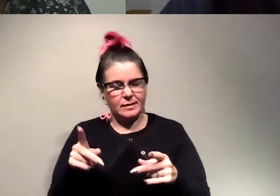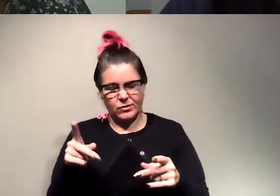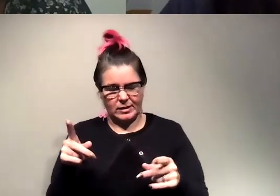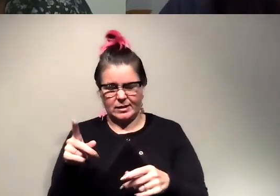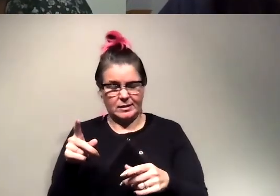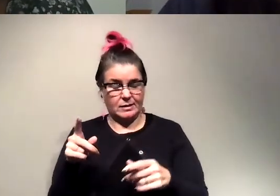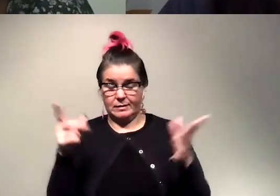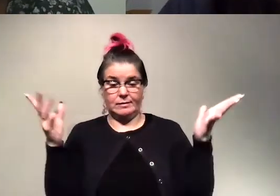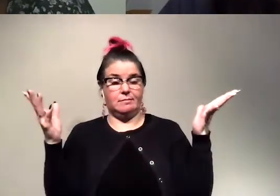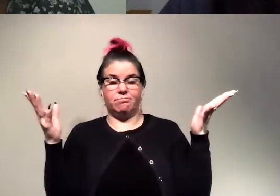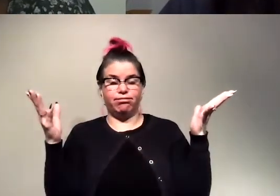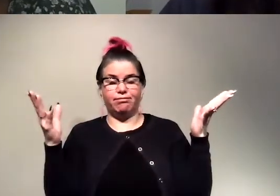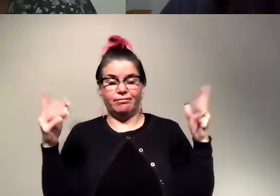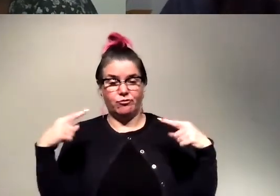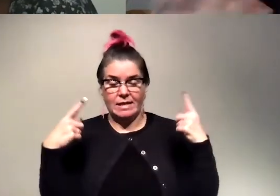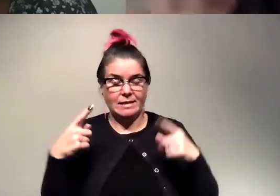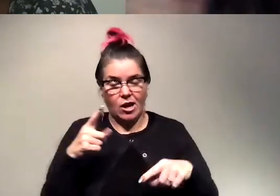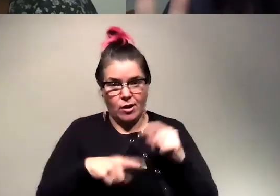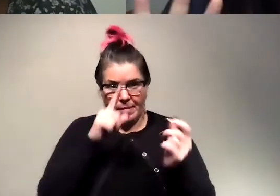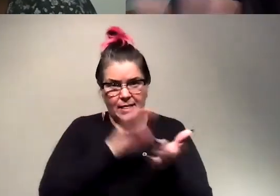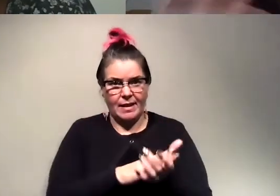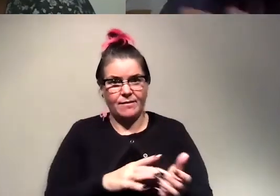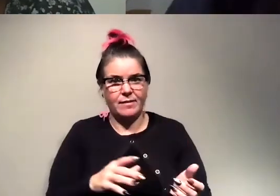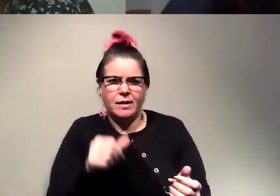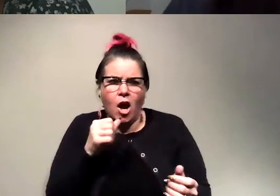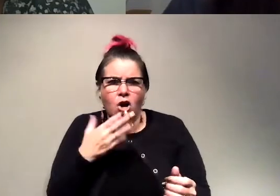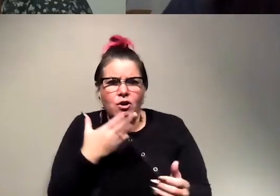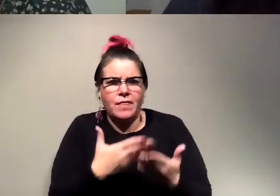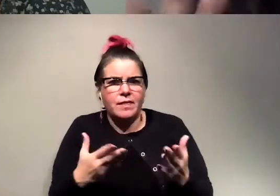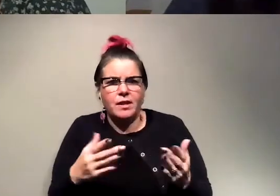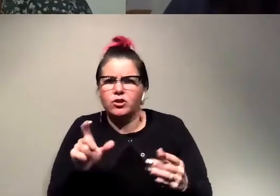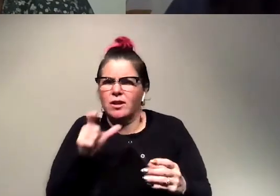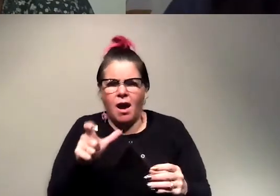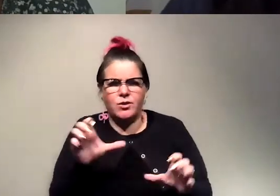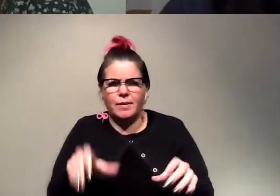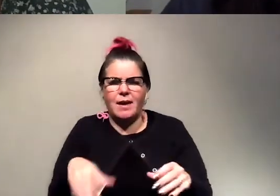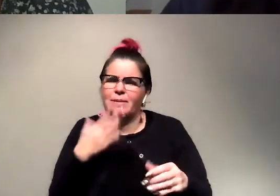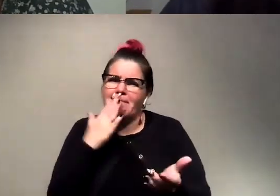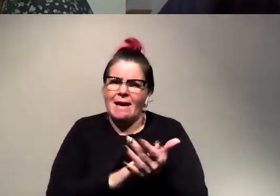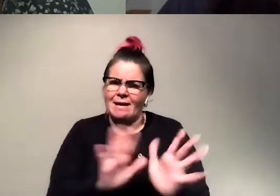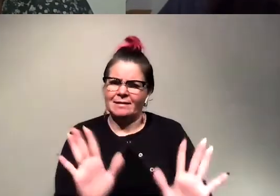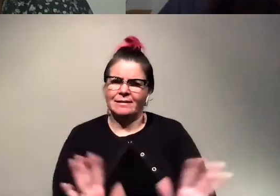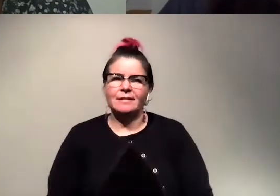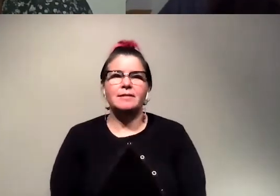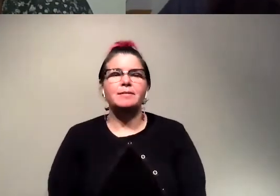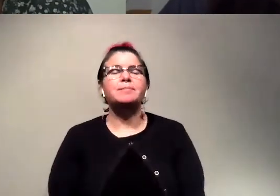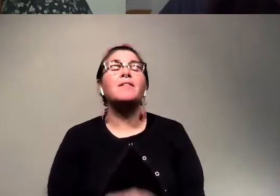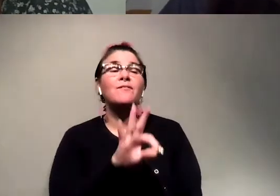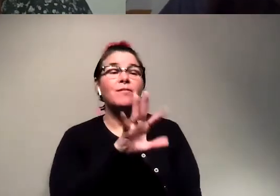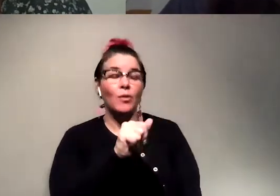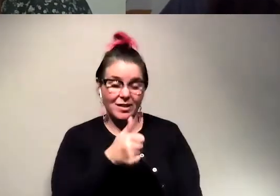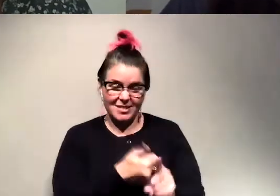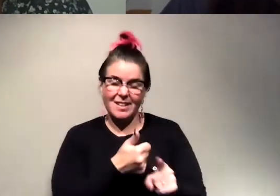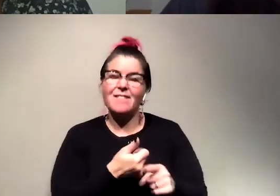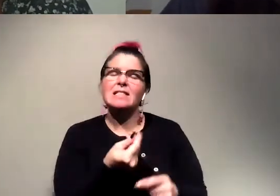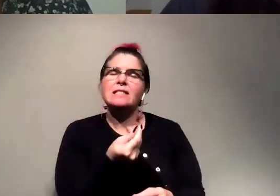believe. Yeah. That was I mean, that's not a good thing and we should not be doing that. It's really, really bad. Florida has actually several